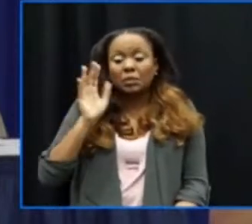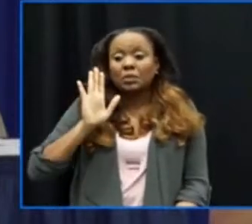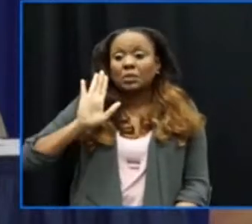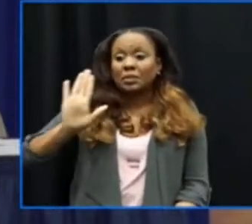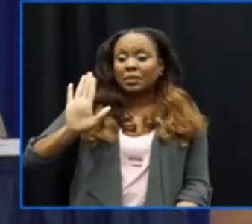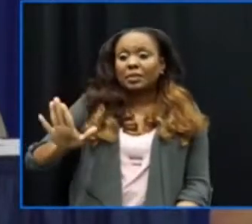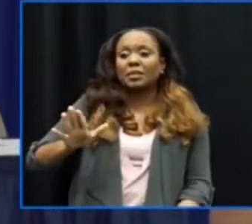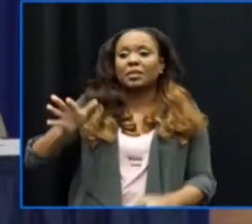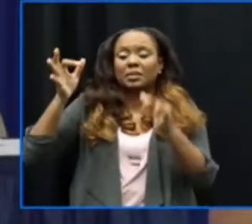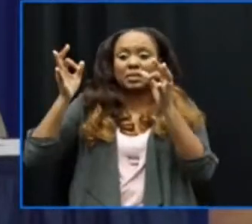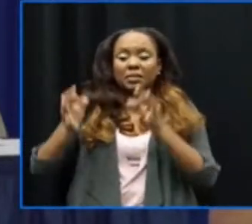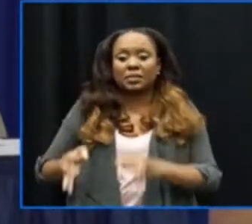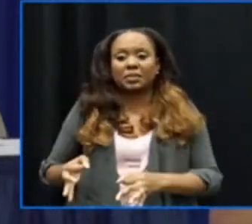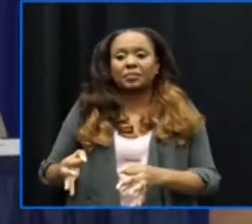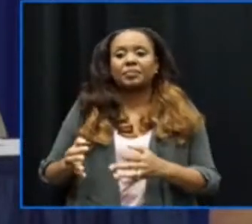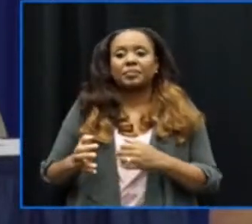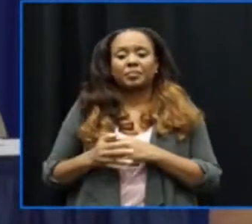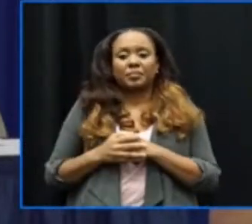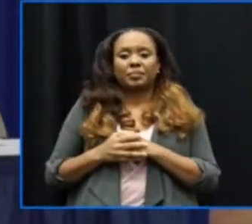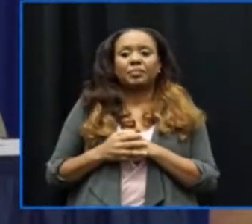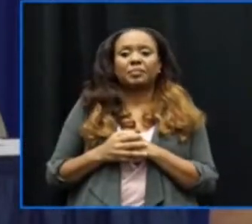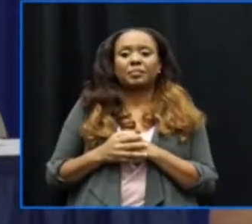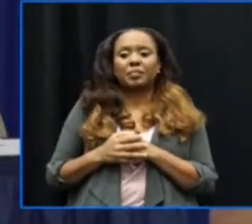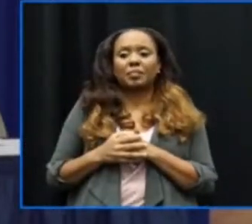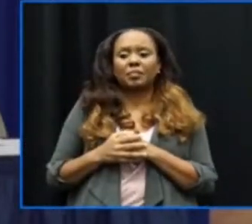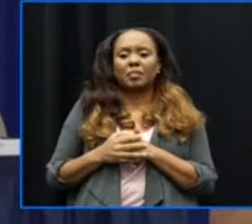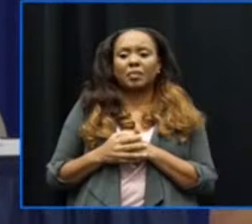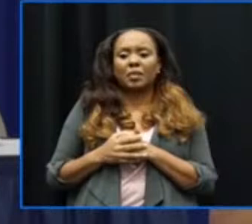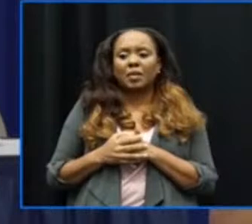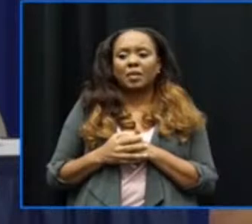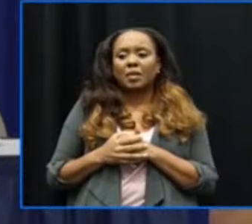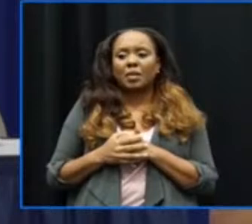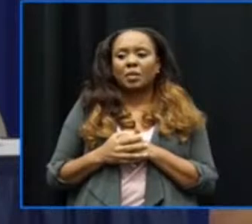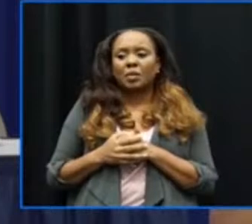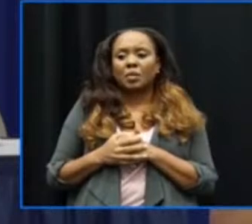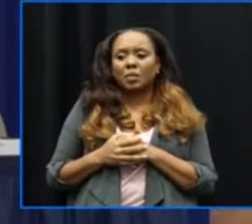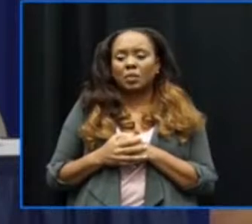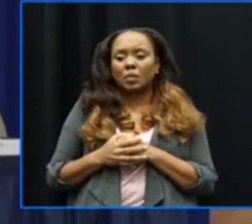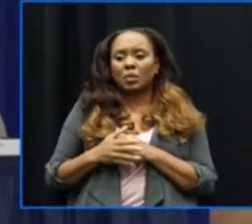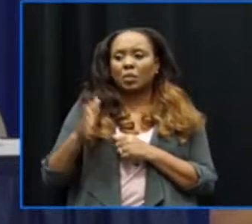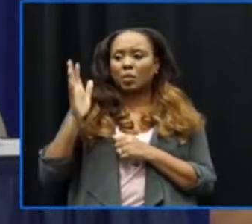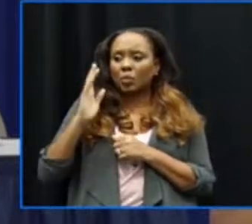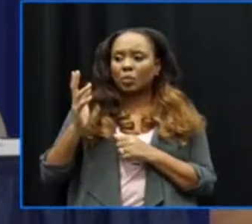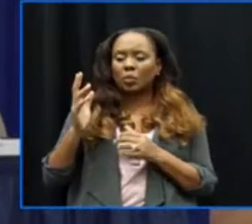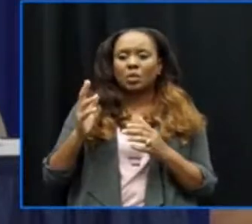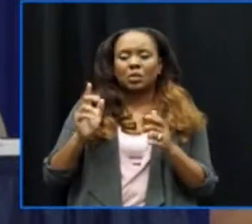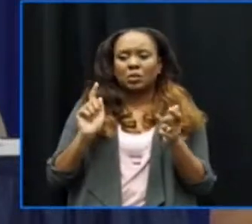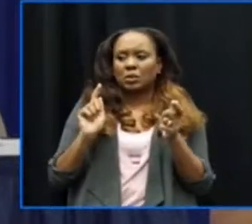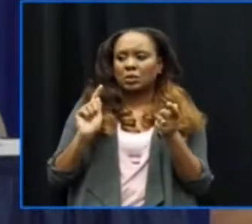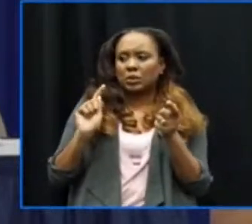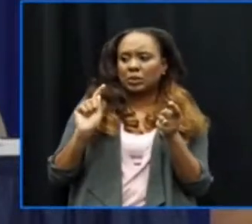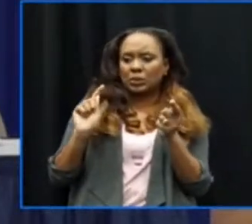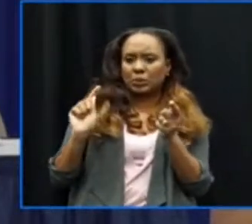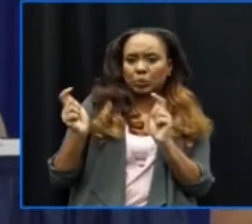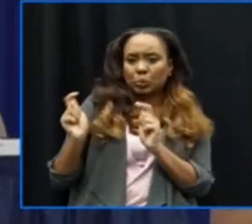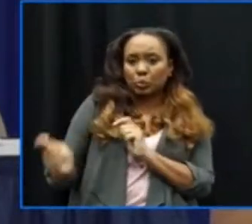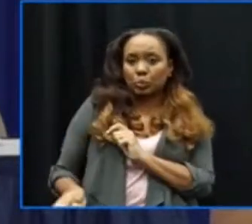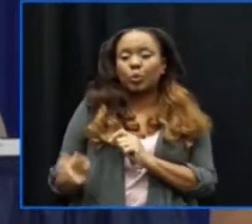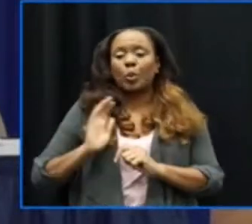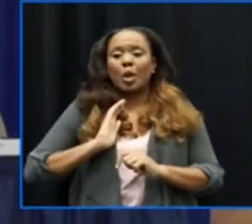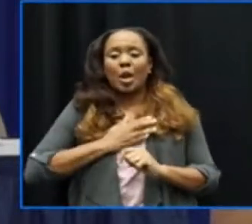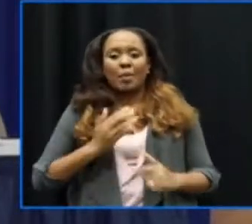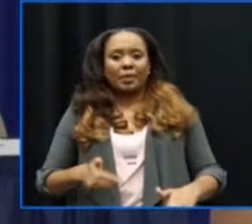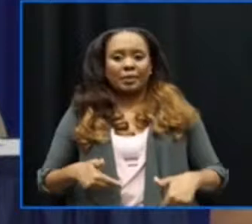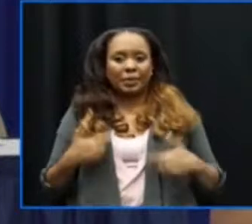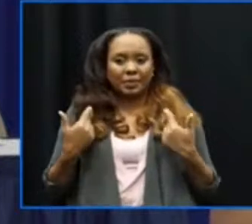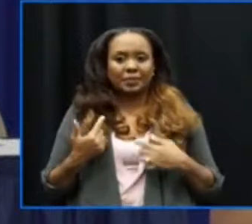are making today that ultimately will shape the lives of all of us. Whether